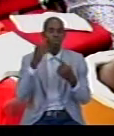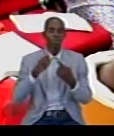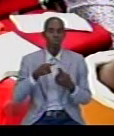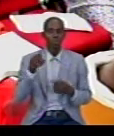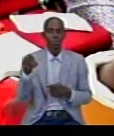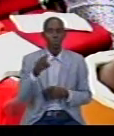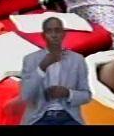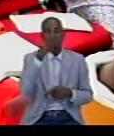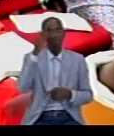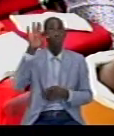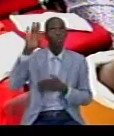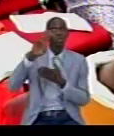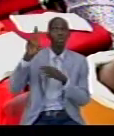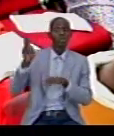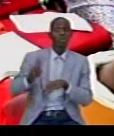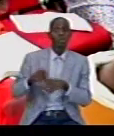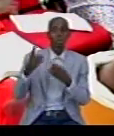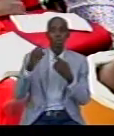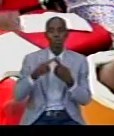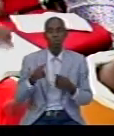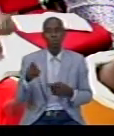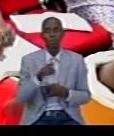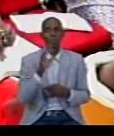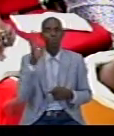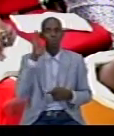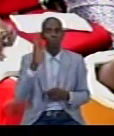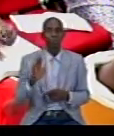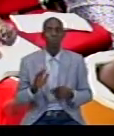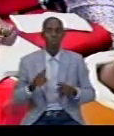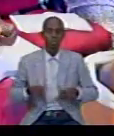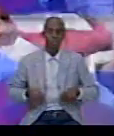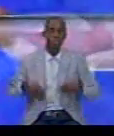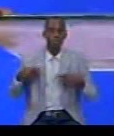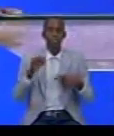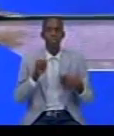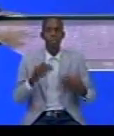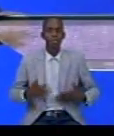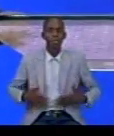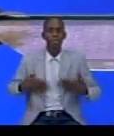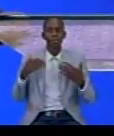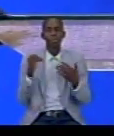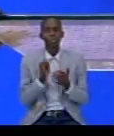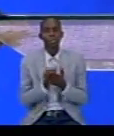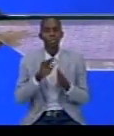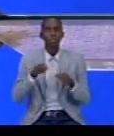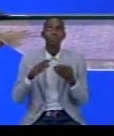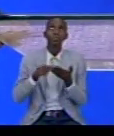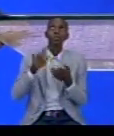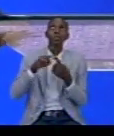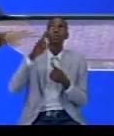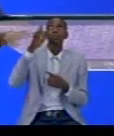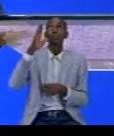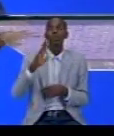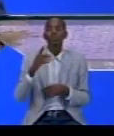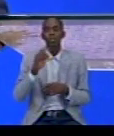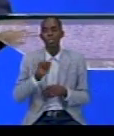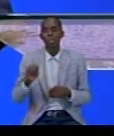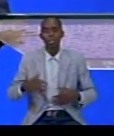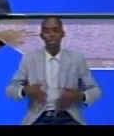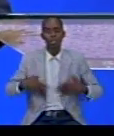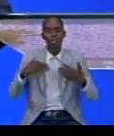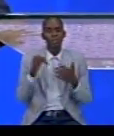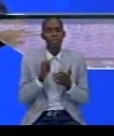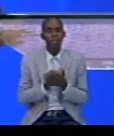because his nature comes into you, you will live the life that glorifies God, the life that